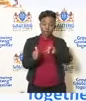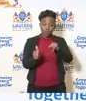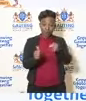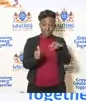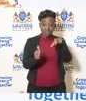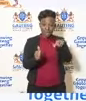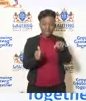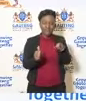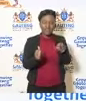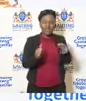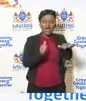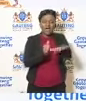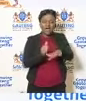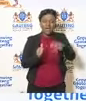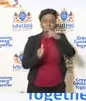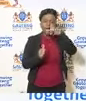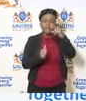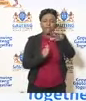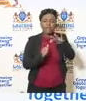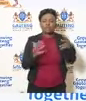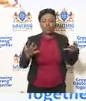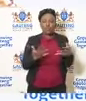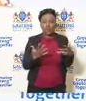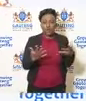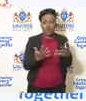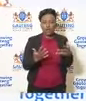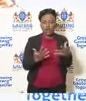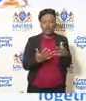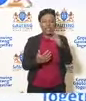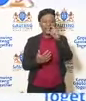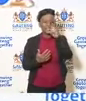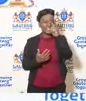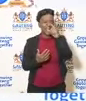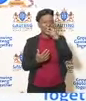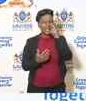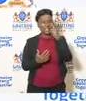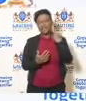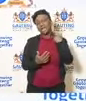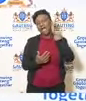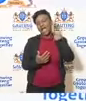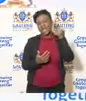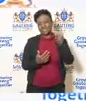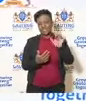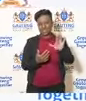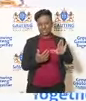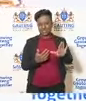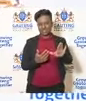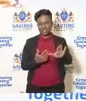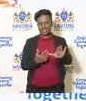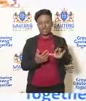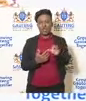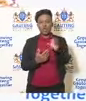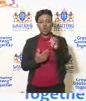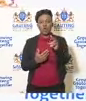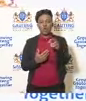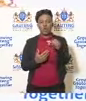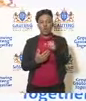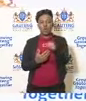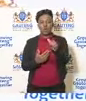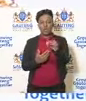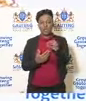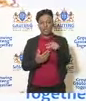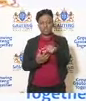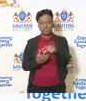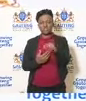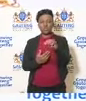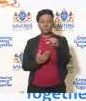we have 101 cases. That is in the Sandton, Alexandra, Orange Grove, Wynberg area. We